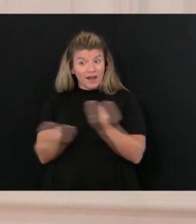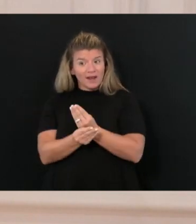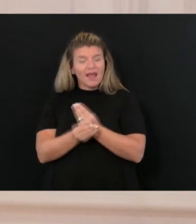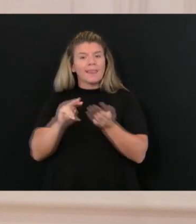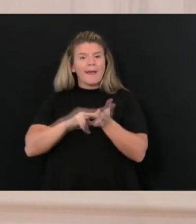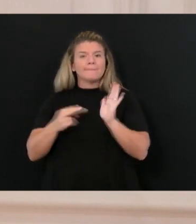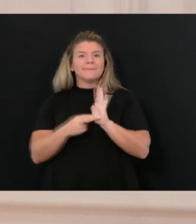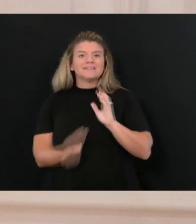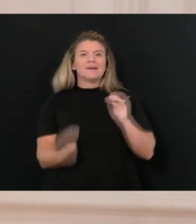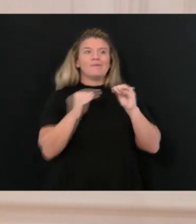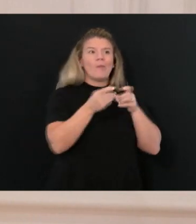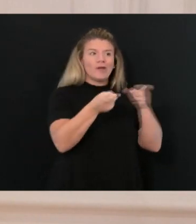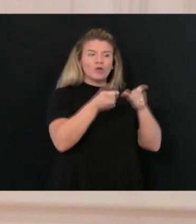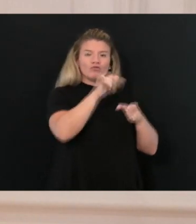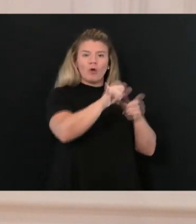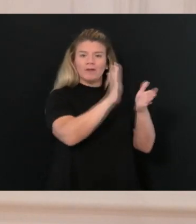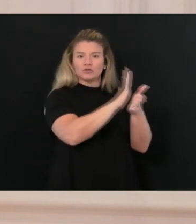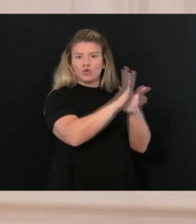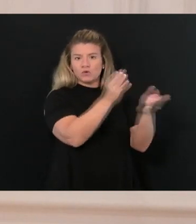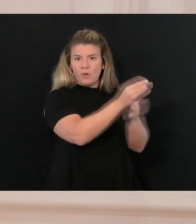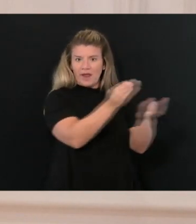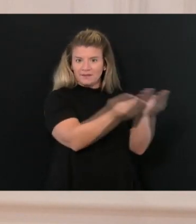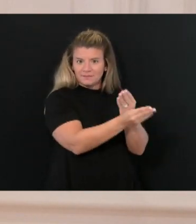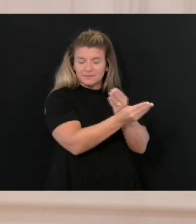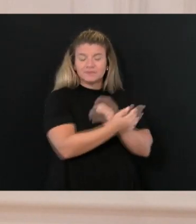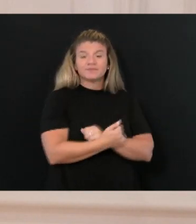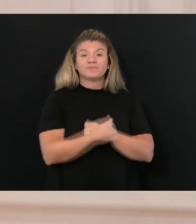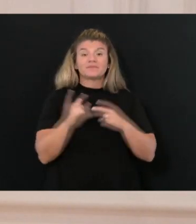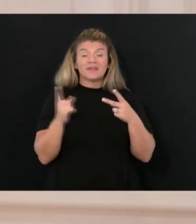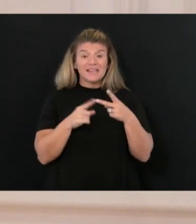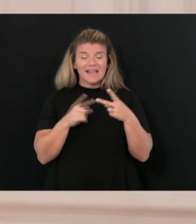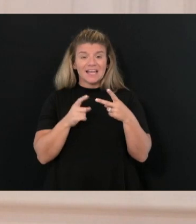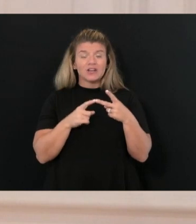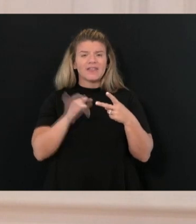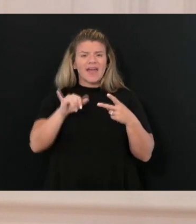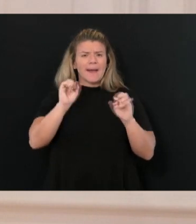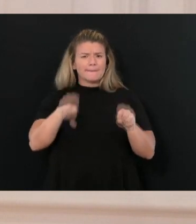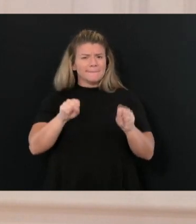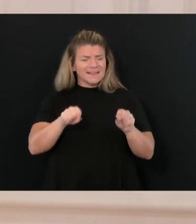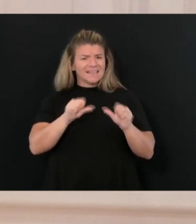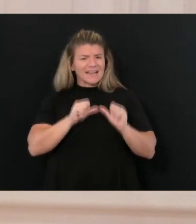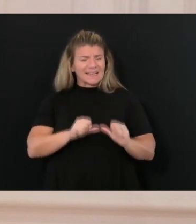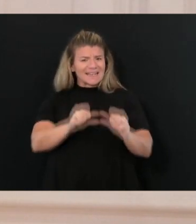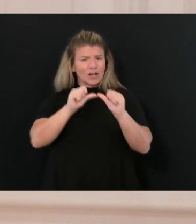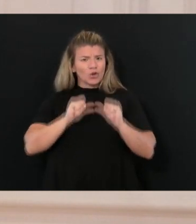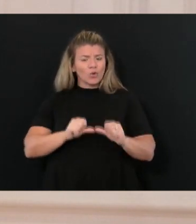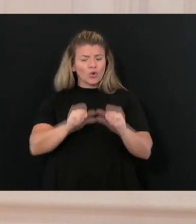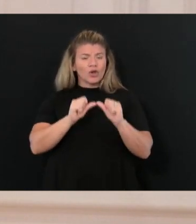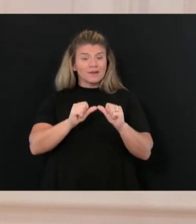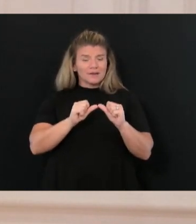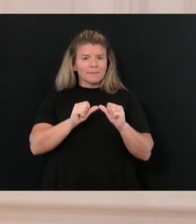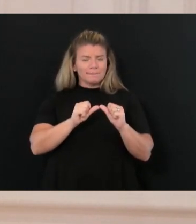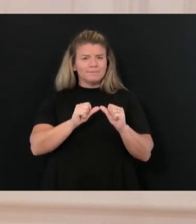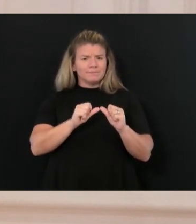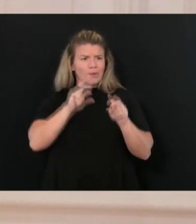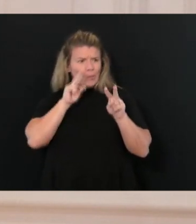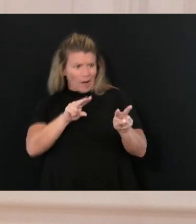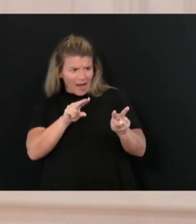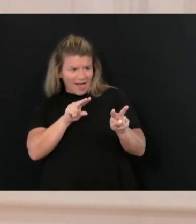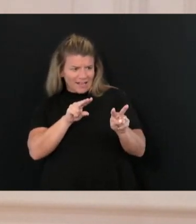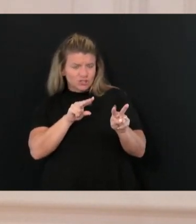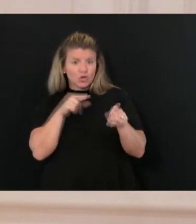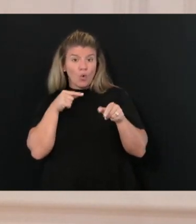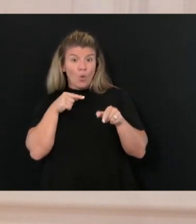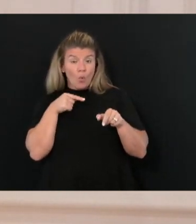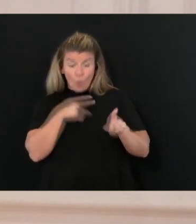can control school spread. And the second issue is the ability to continue to be very diligent in school with